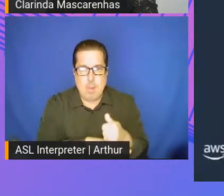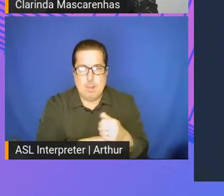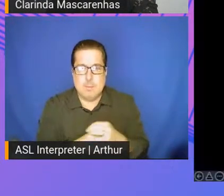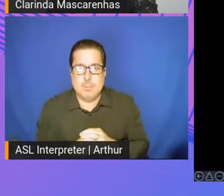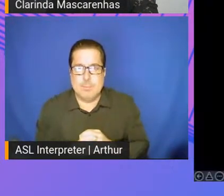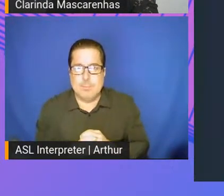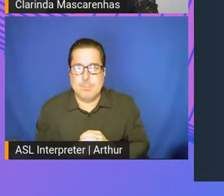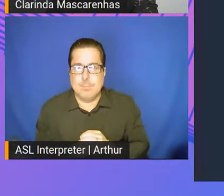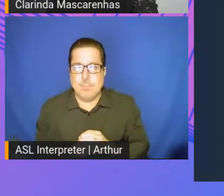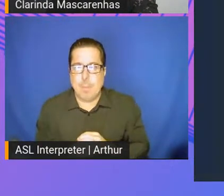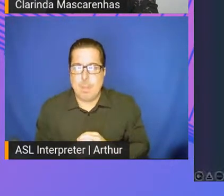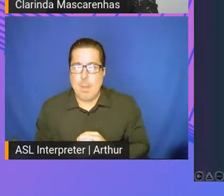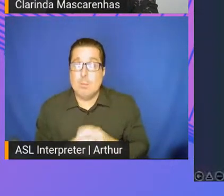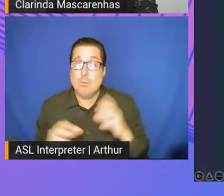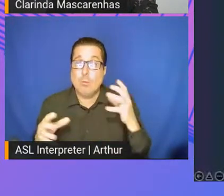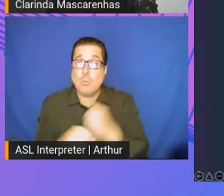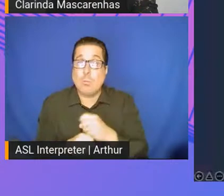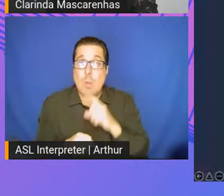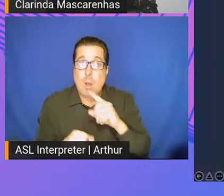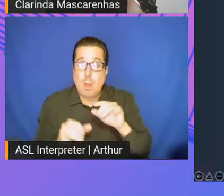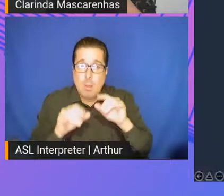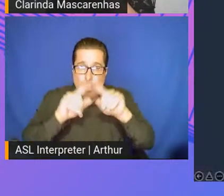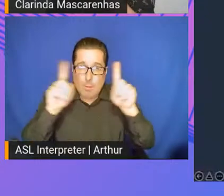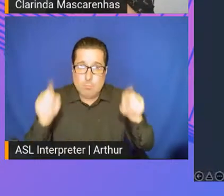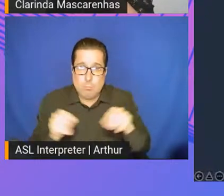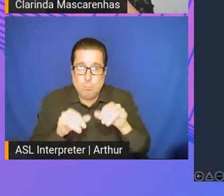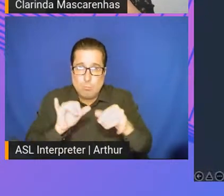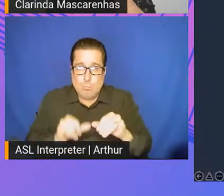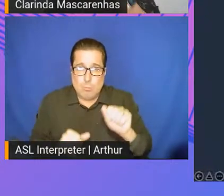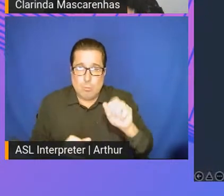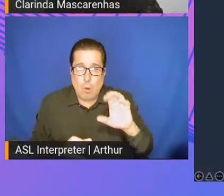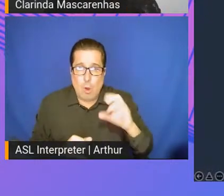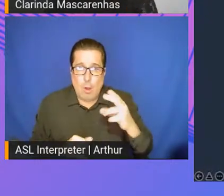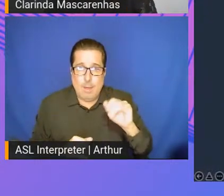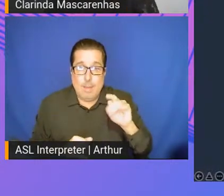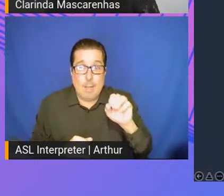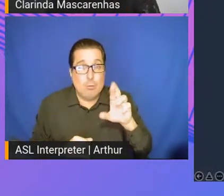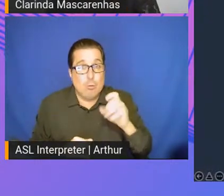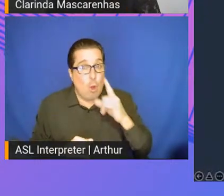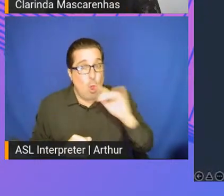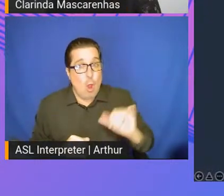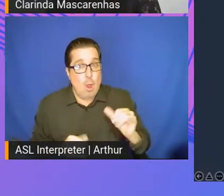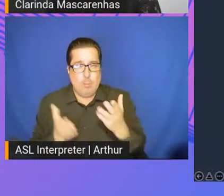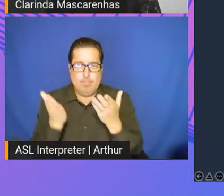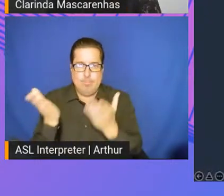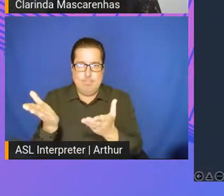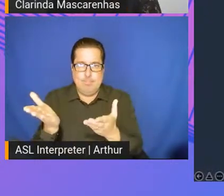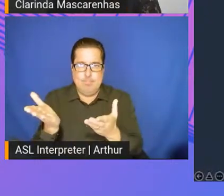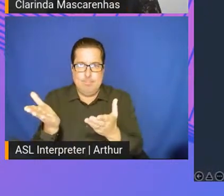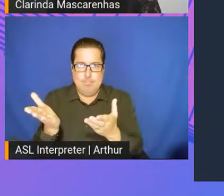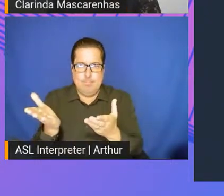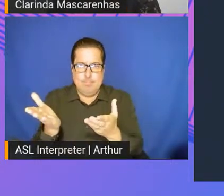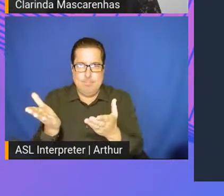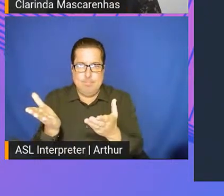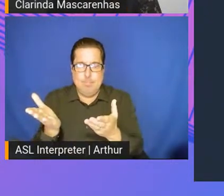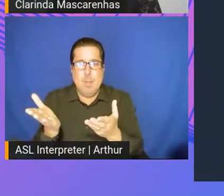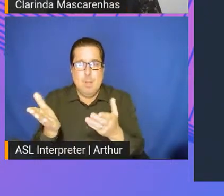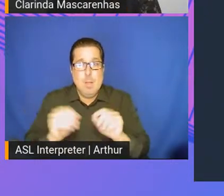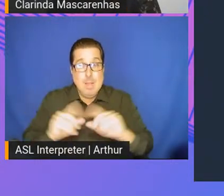To summarize the architecture, it will look like this. And if you want to learn more about